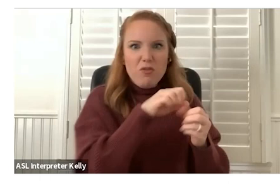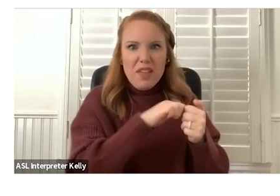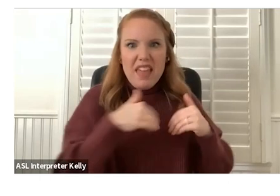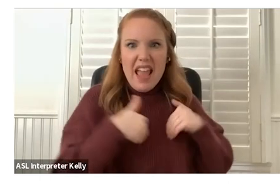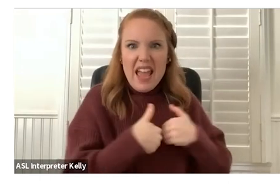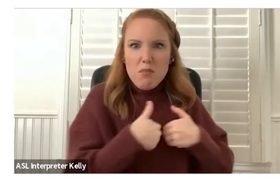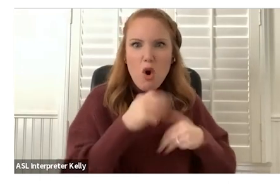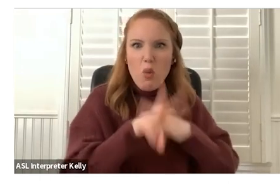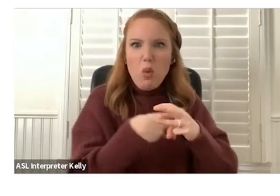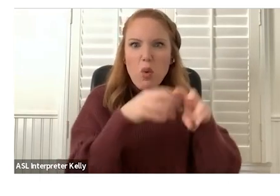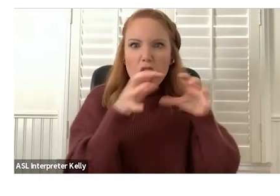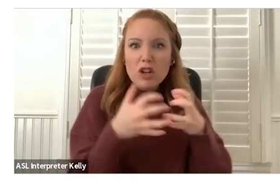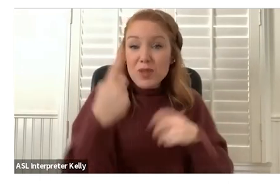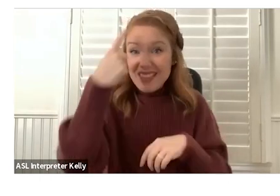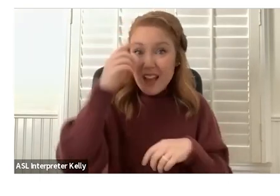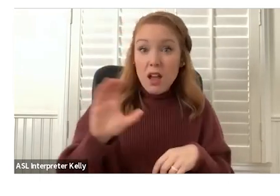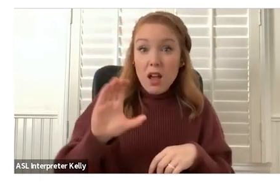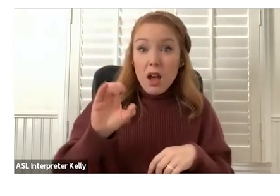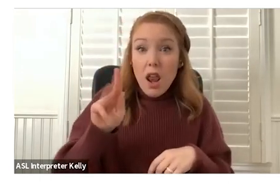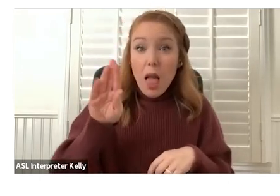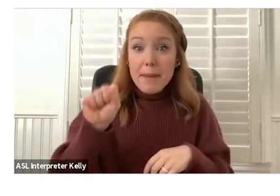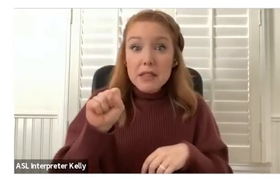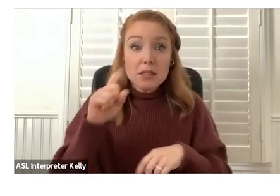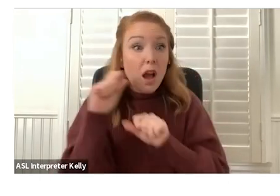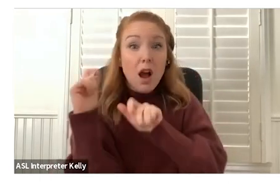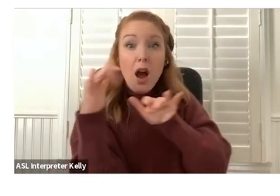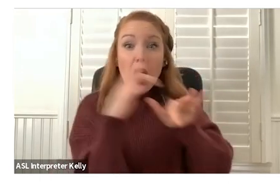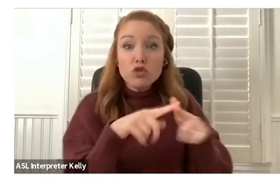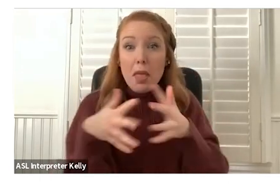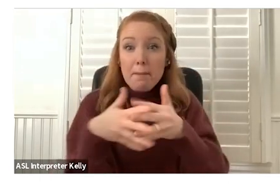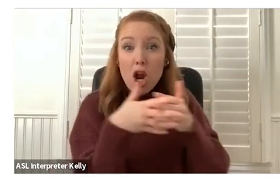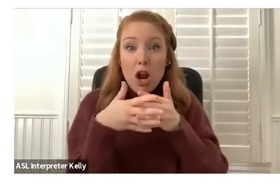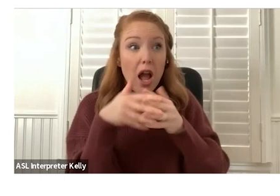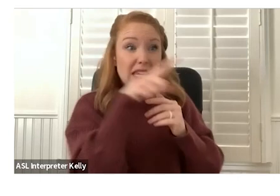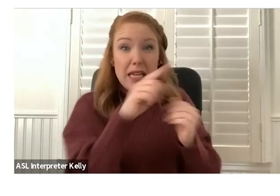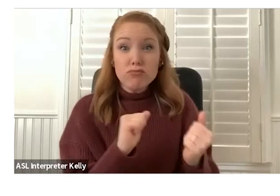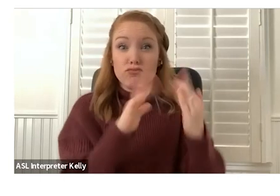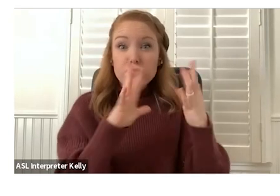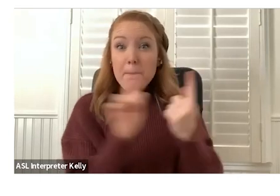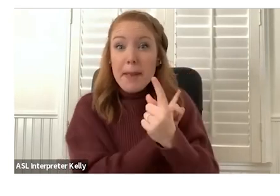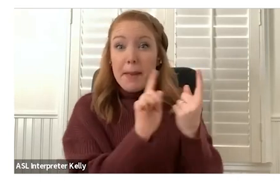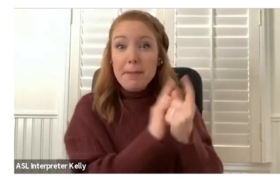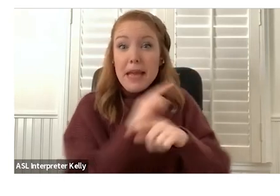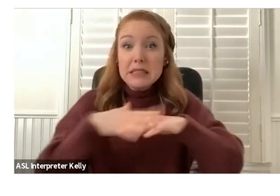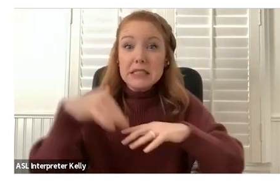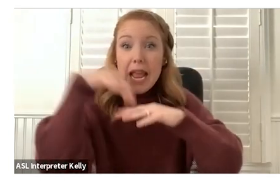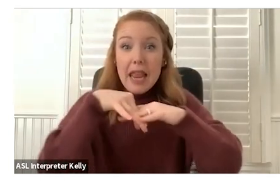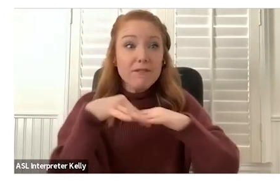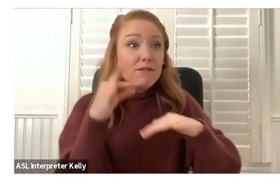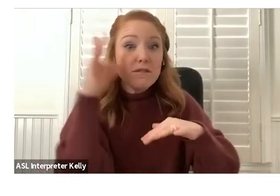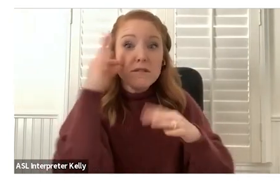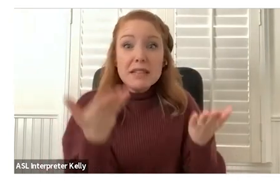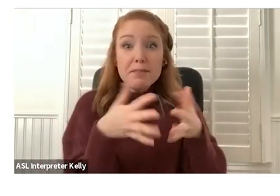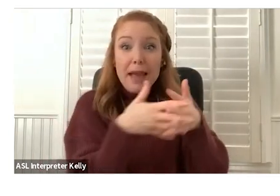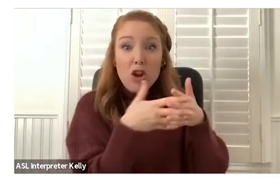sedentary societies. That means people who are tribal and move around and are nomadic, and also equally within that society, people who live